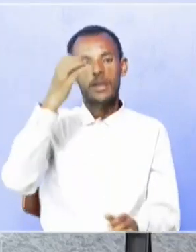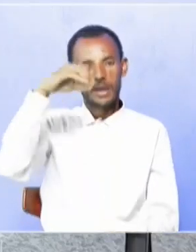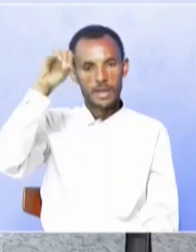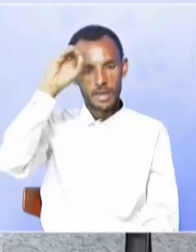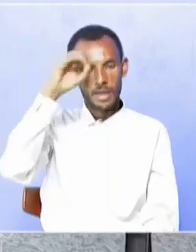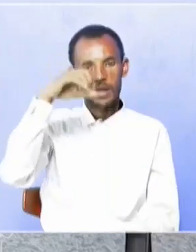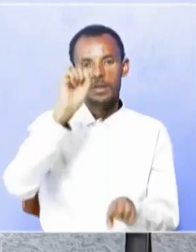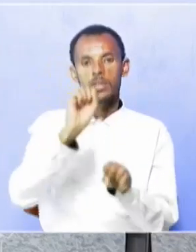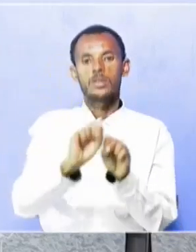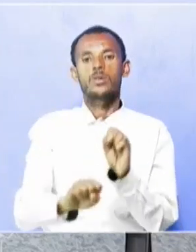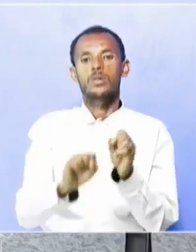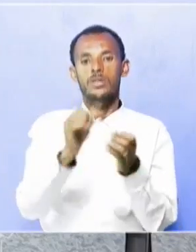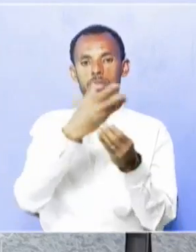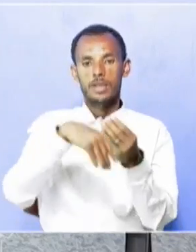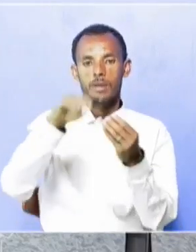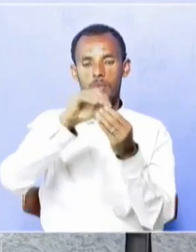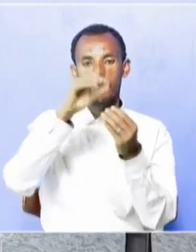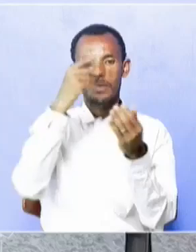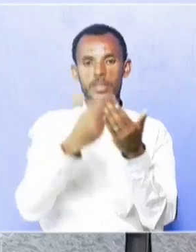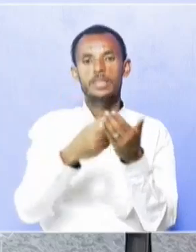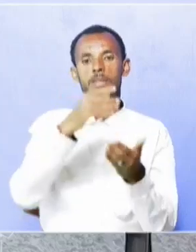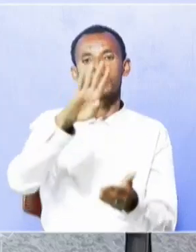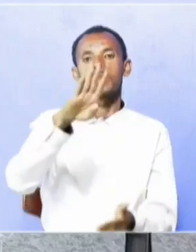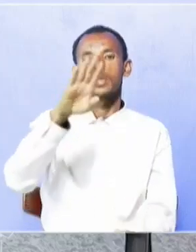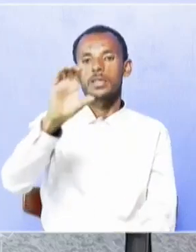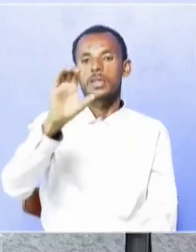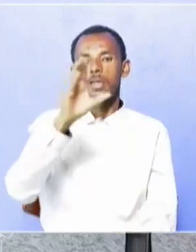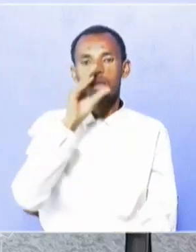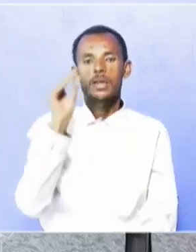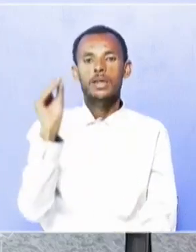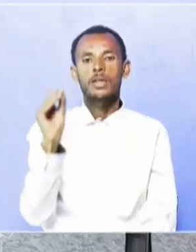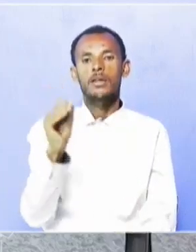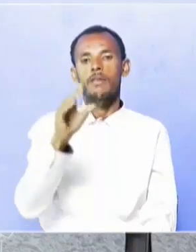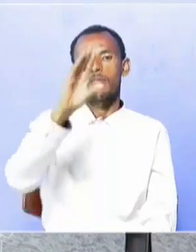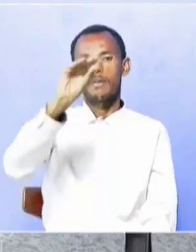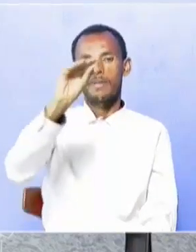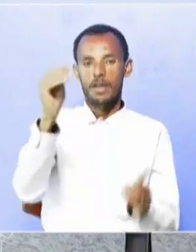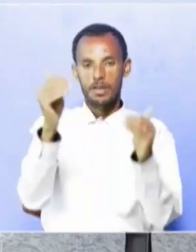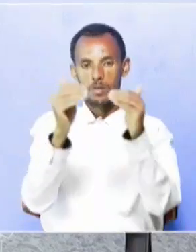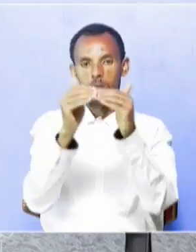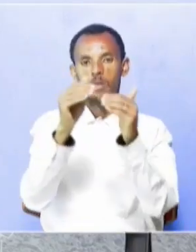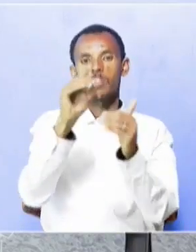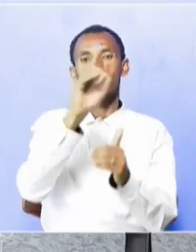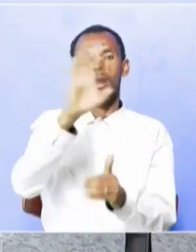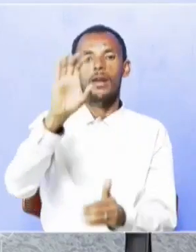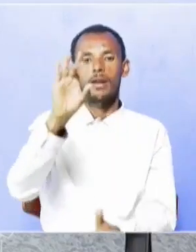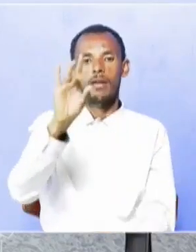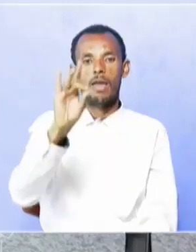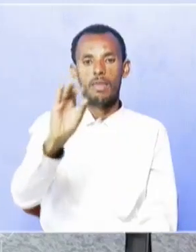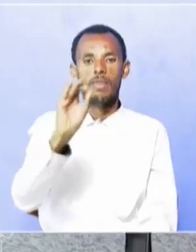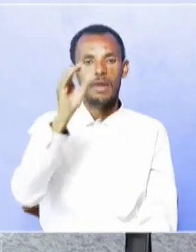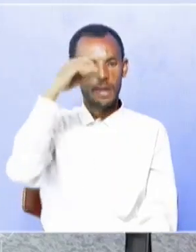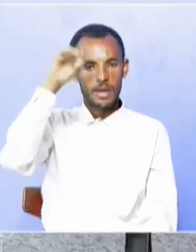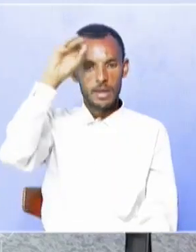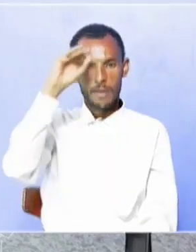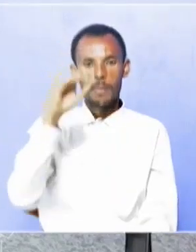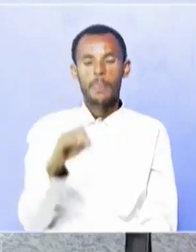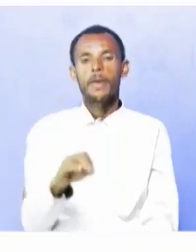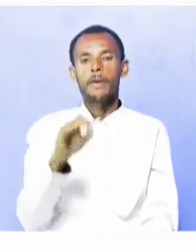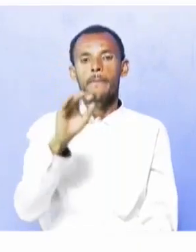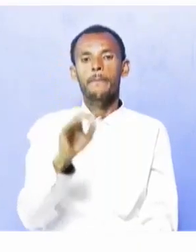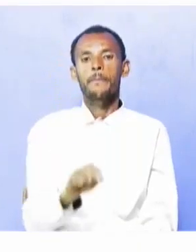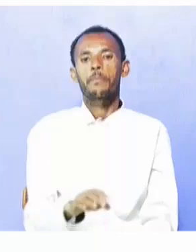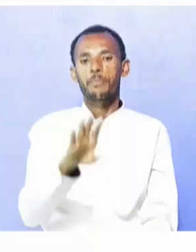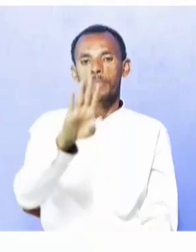So the sum of this B, C, and 50 is 180 degree, right? So B